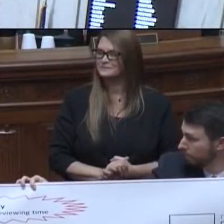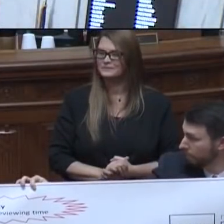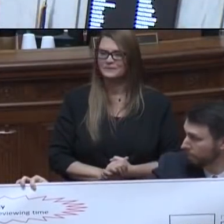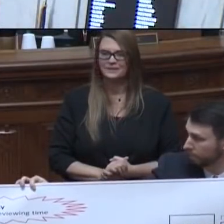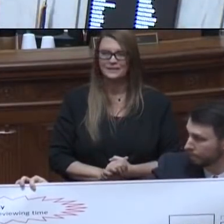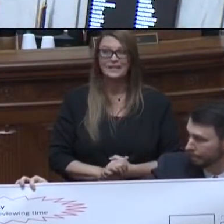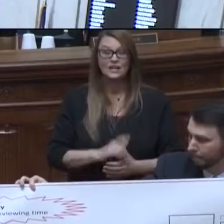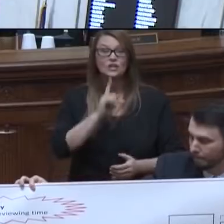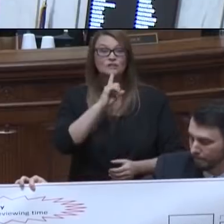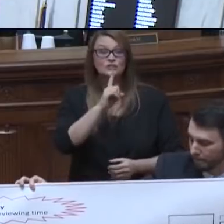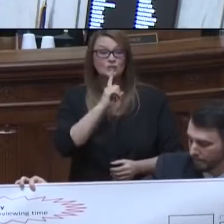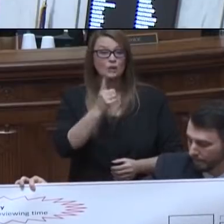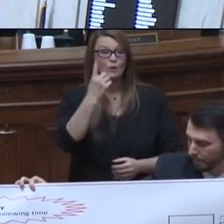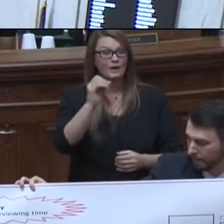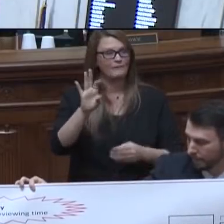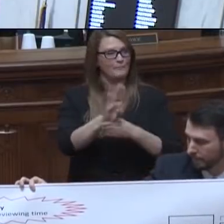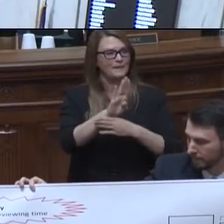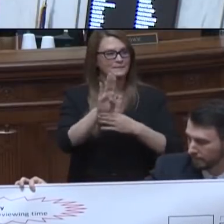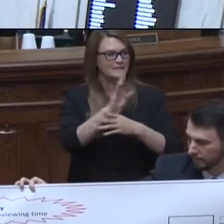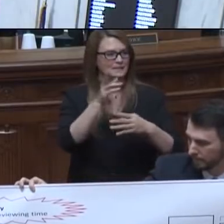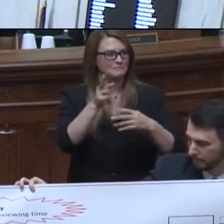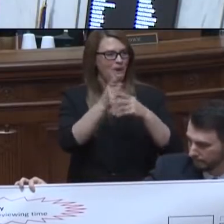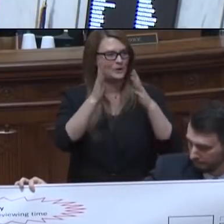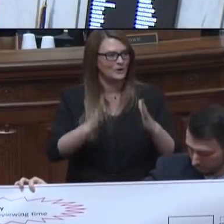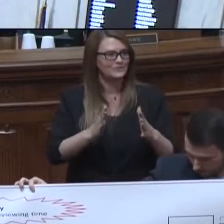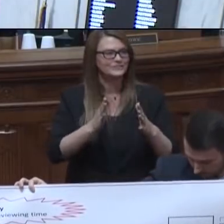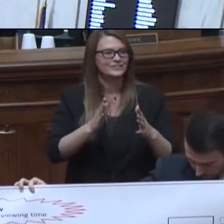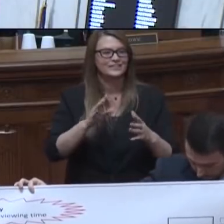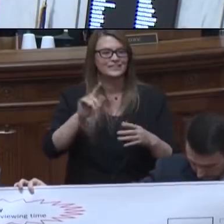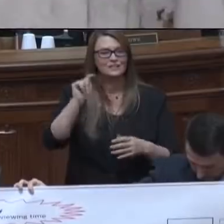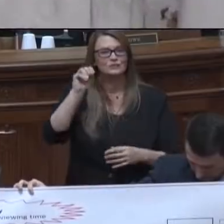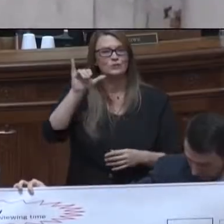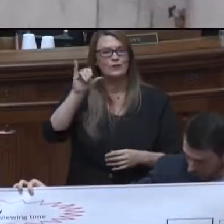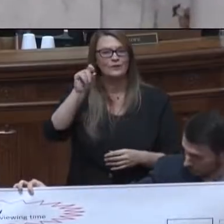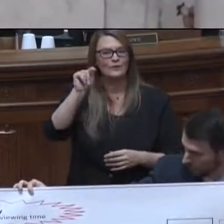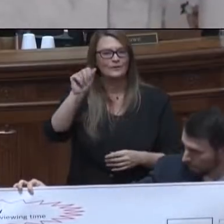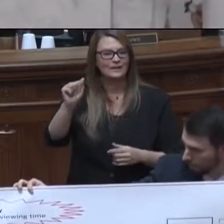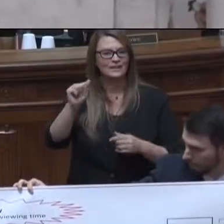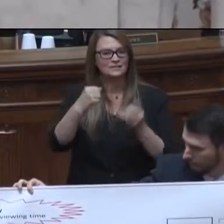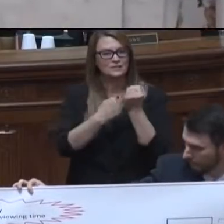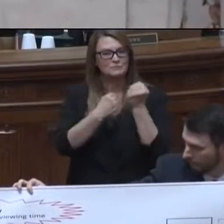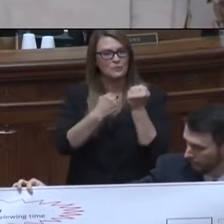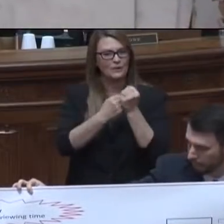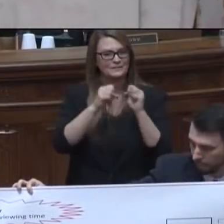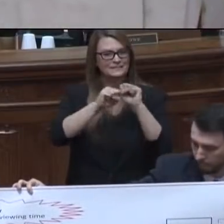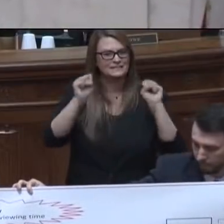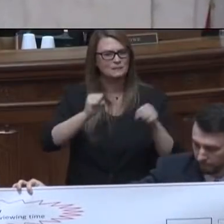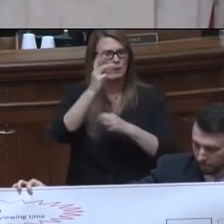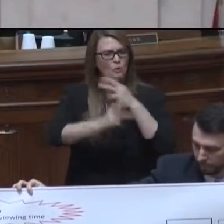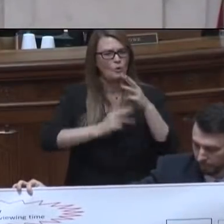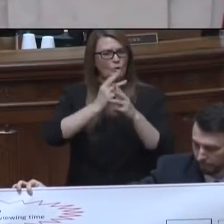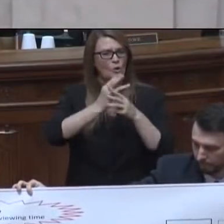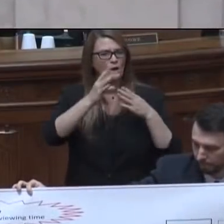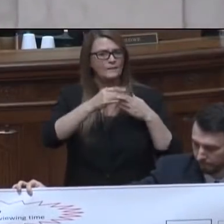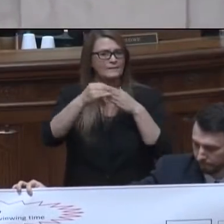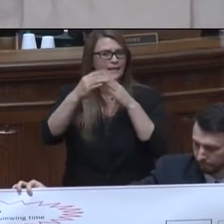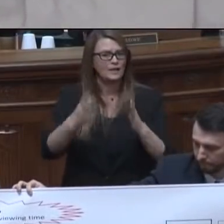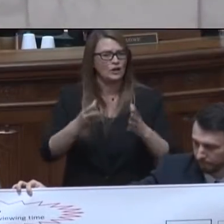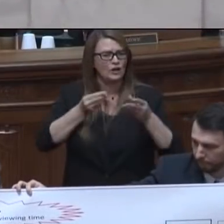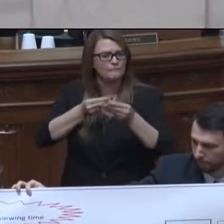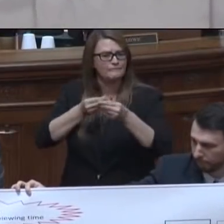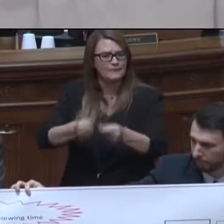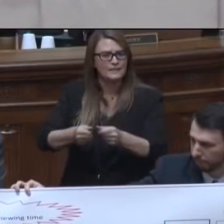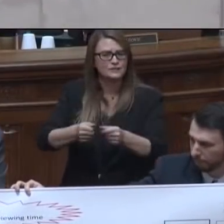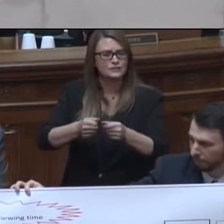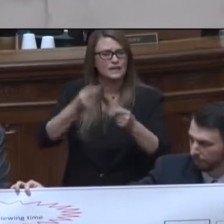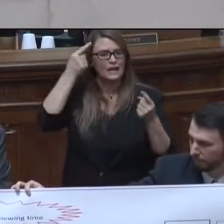they're surely one of our business partners, and the Toyota production support systems, a world leader in efficiency, has